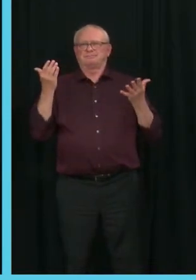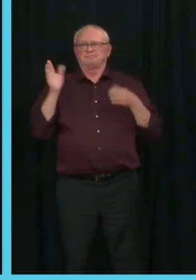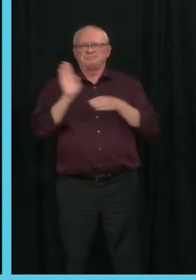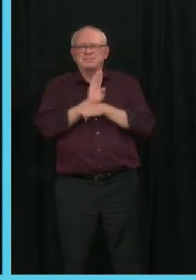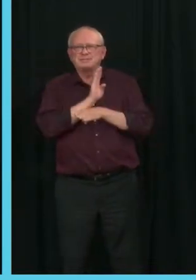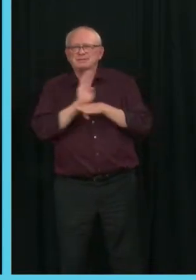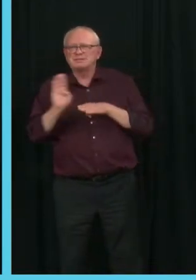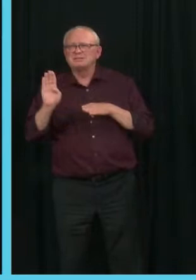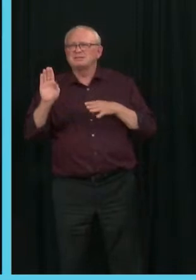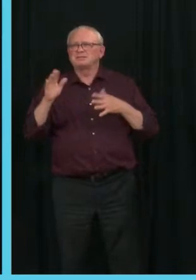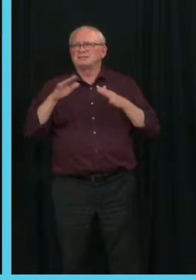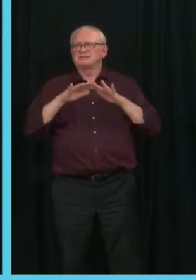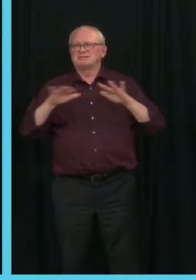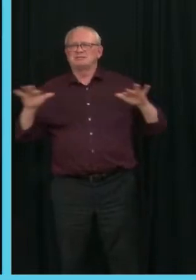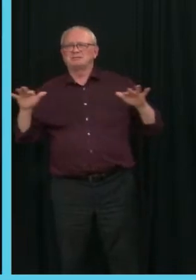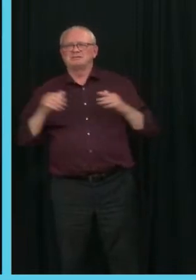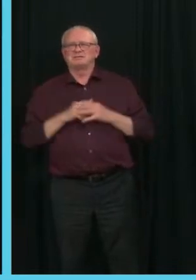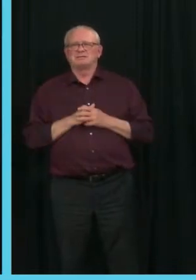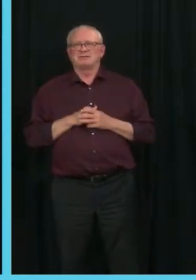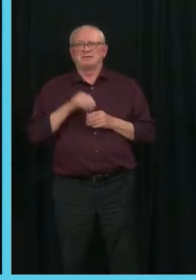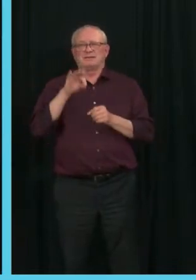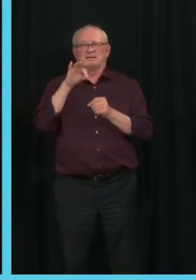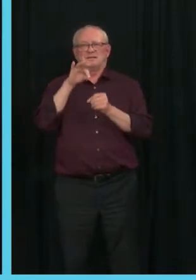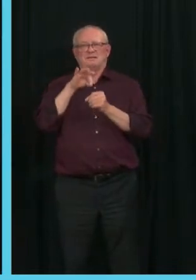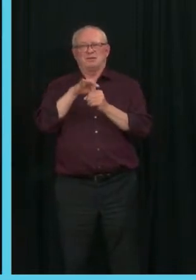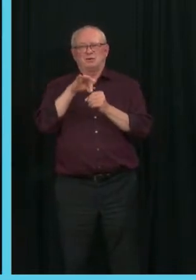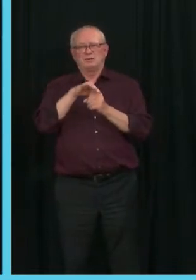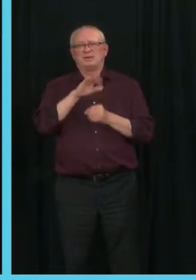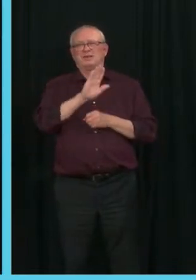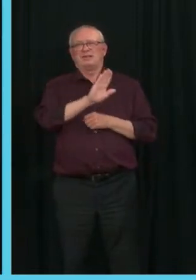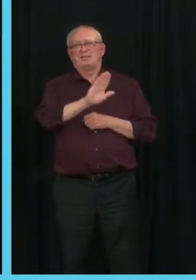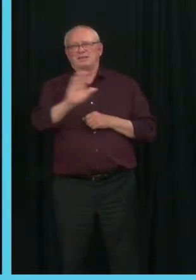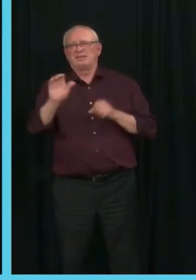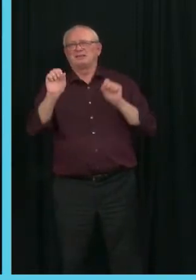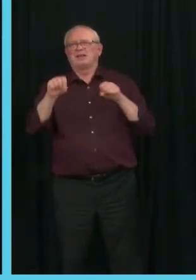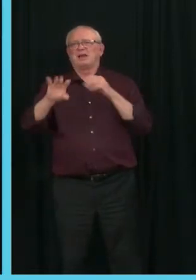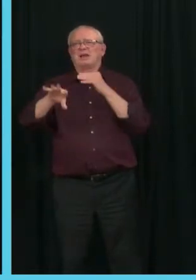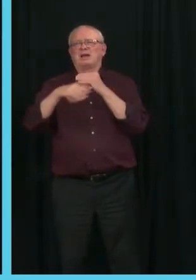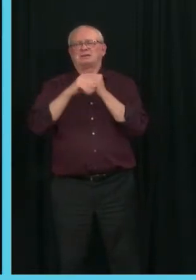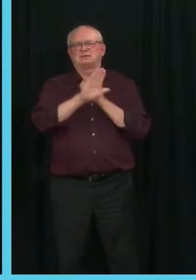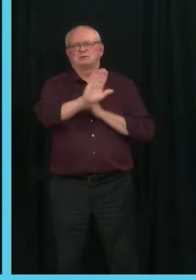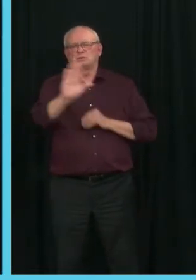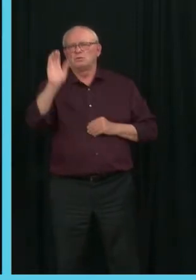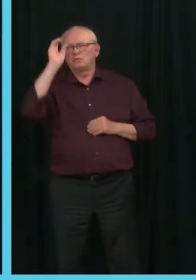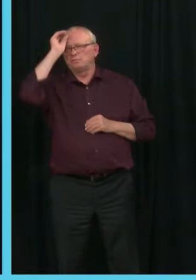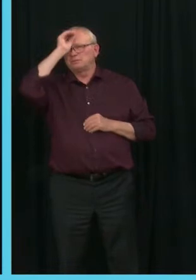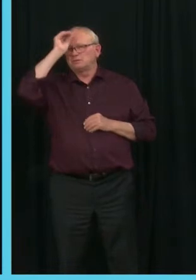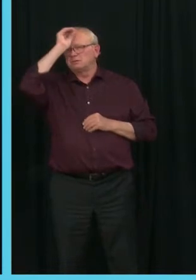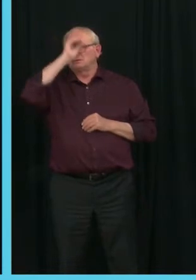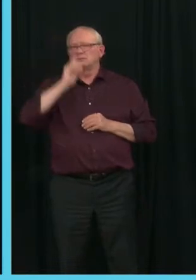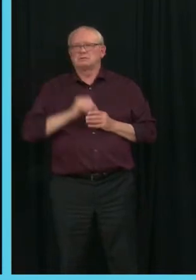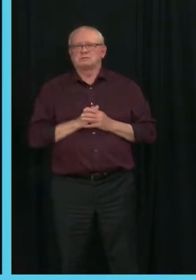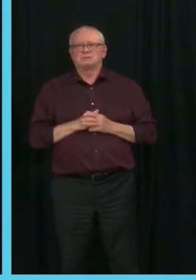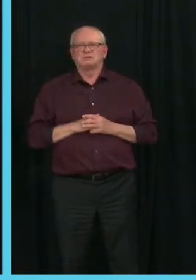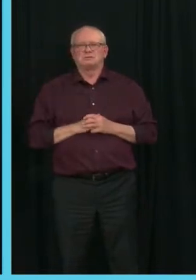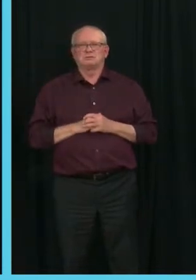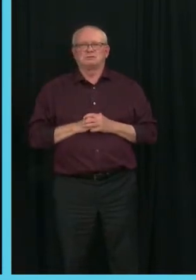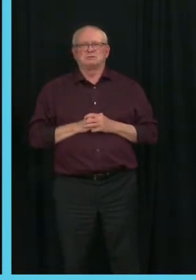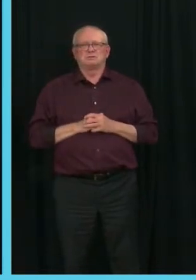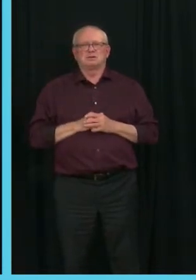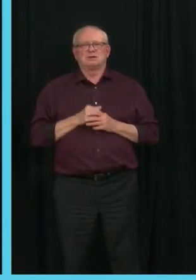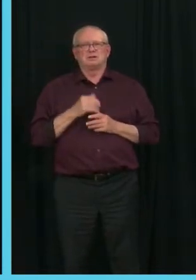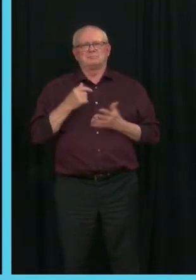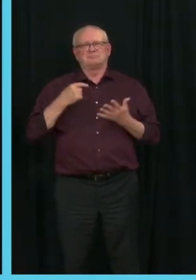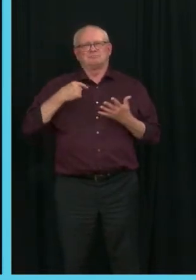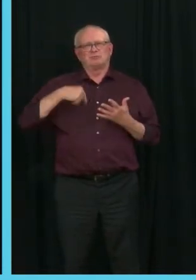chance to speak to that unfairness, to highlight this, to create political facts, and to elevate our fight for fairness to the